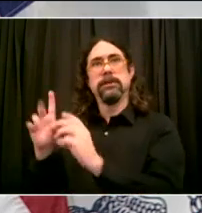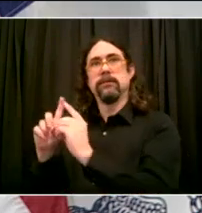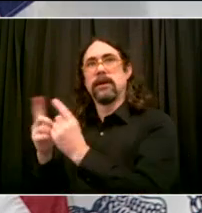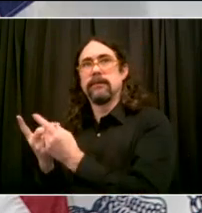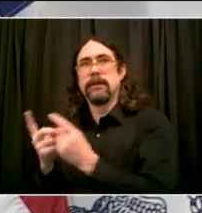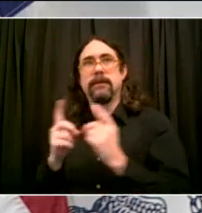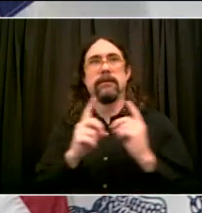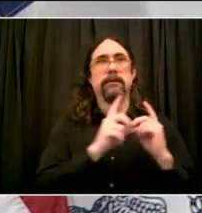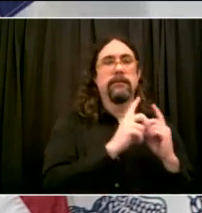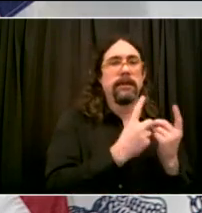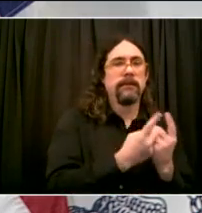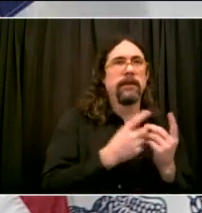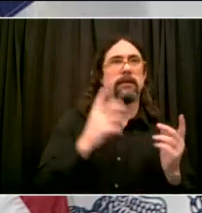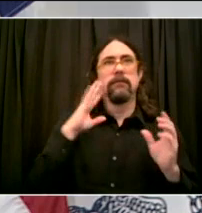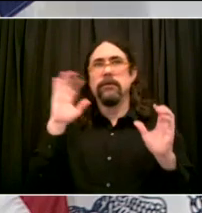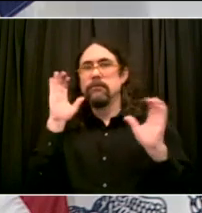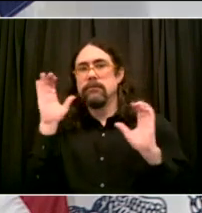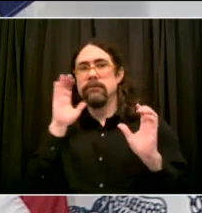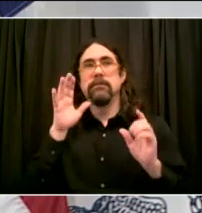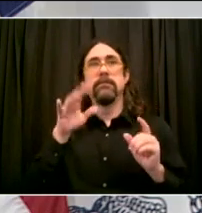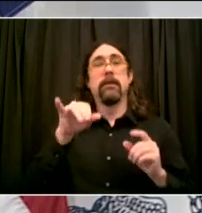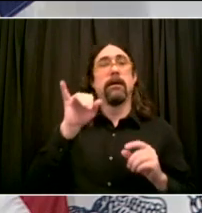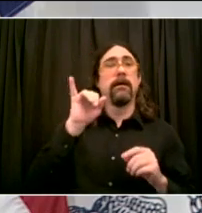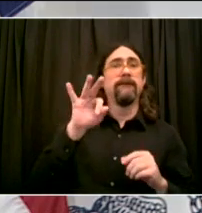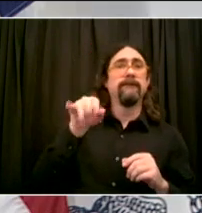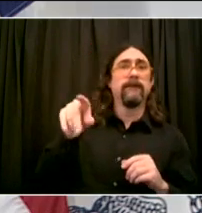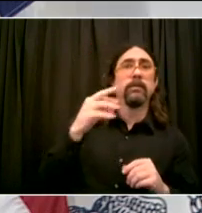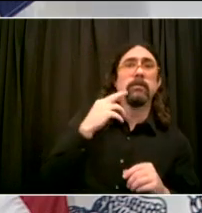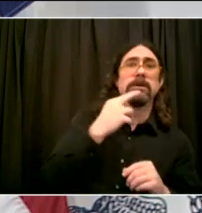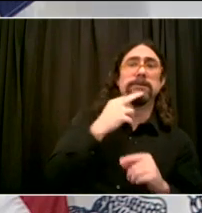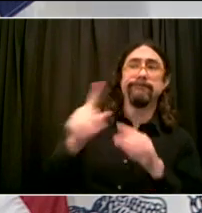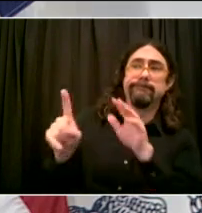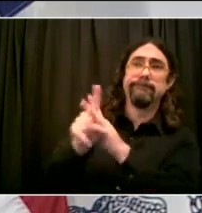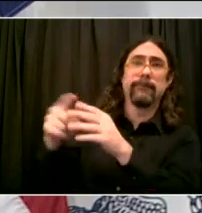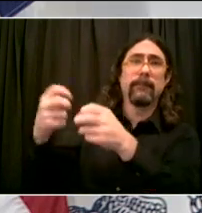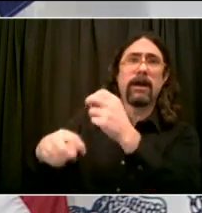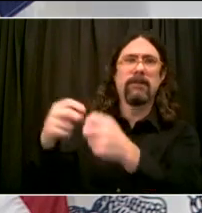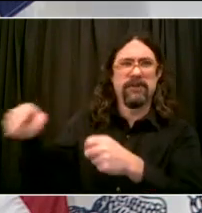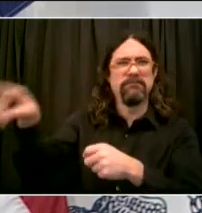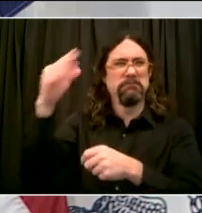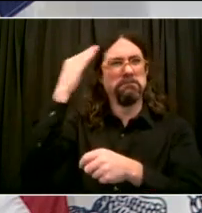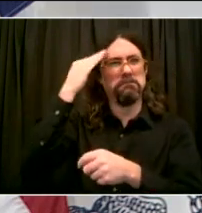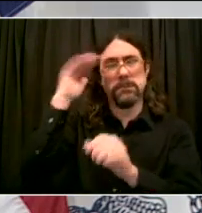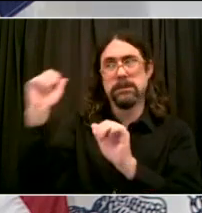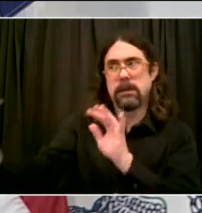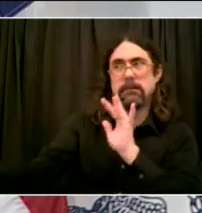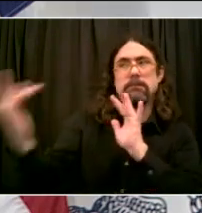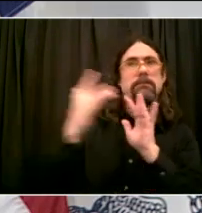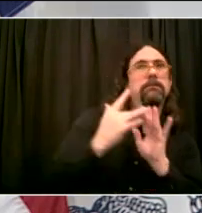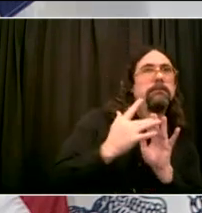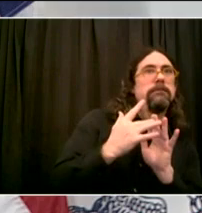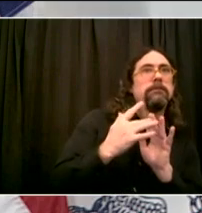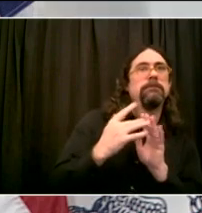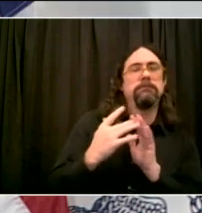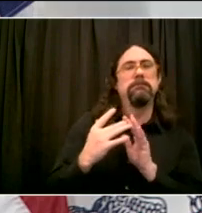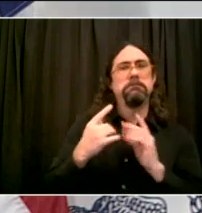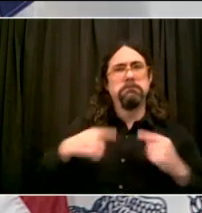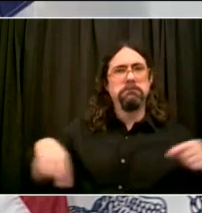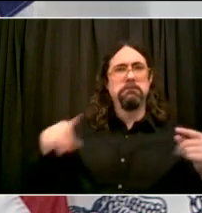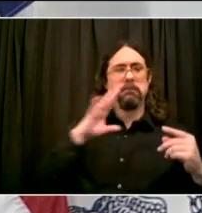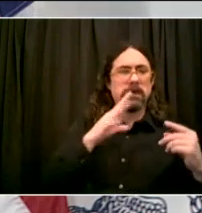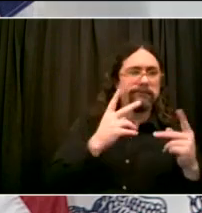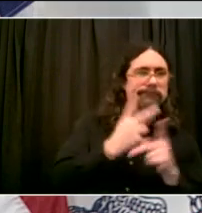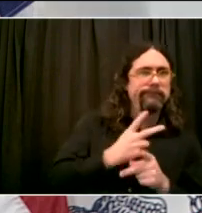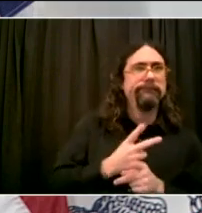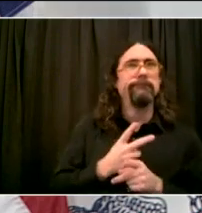there. But the most important thing is to make sure the structures are safe. So if any restaurant owner has a concern that there may have been damage and they need an inspection to